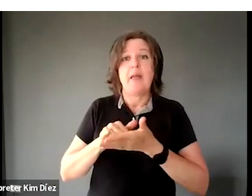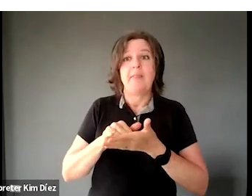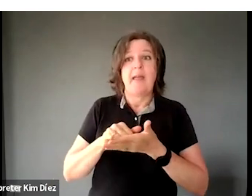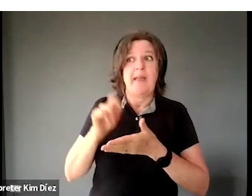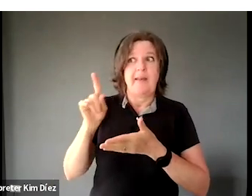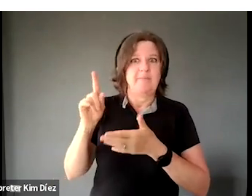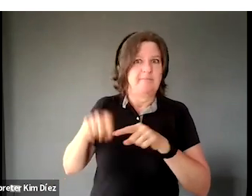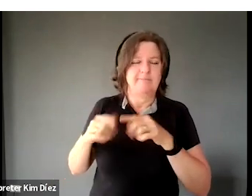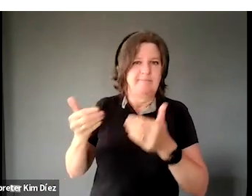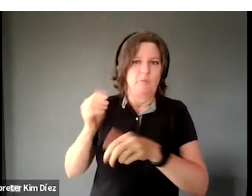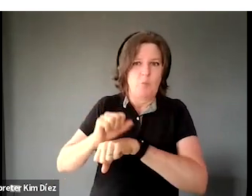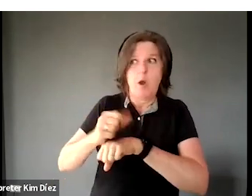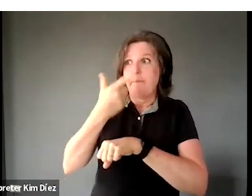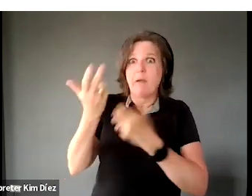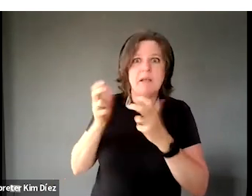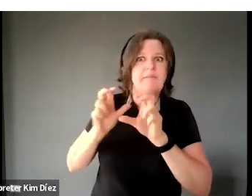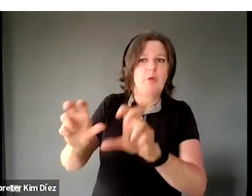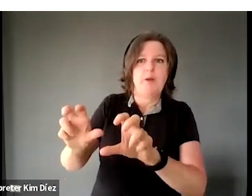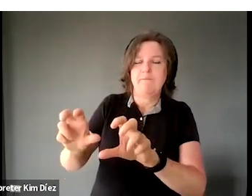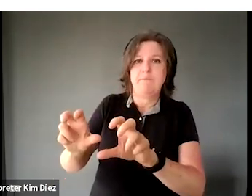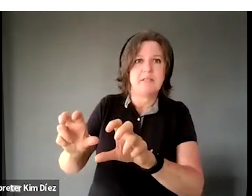lies. In addition